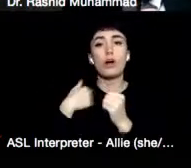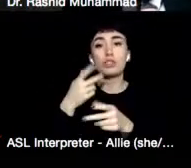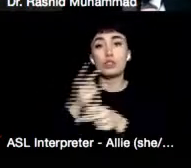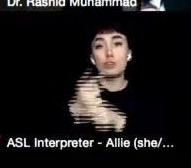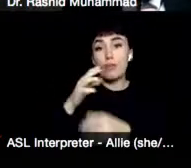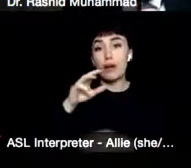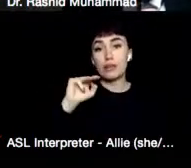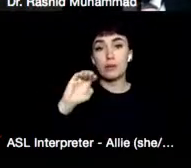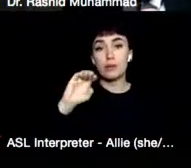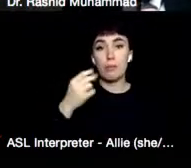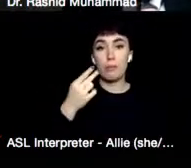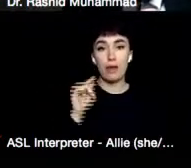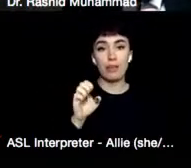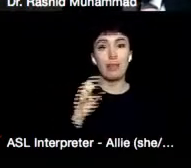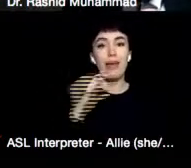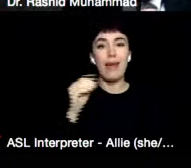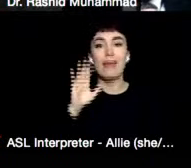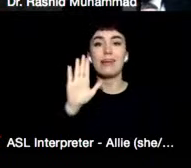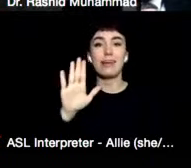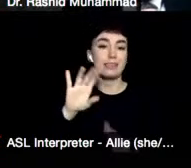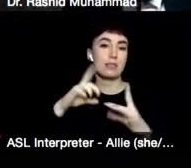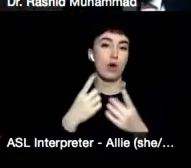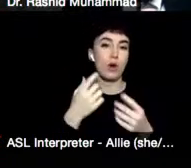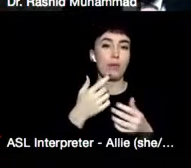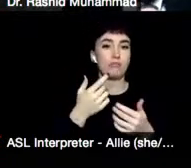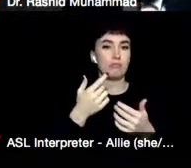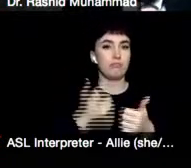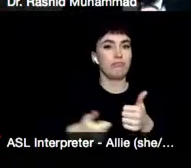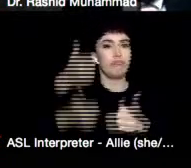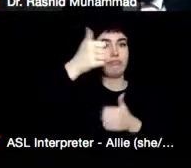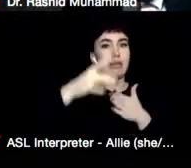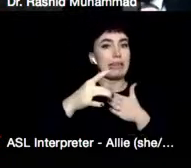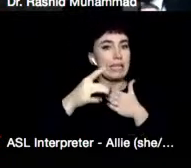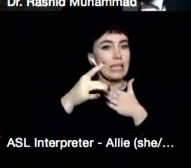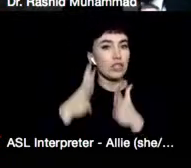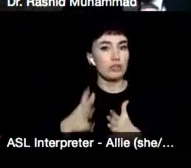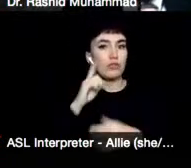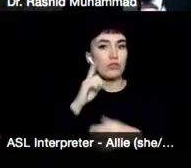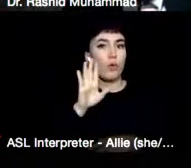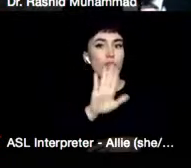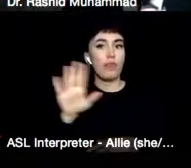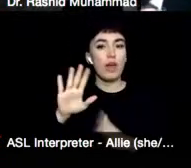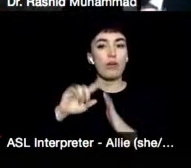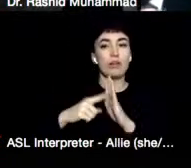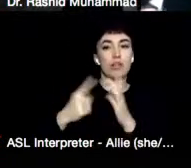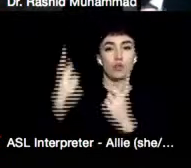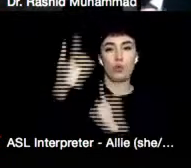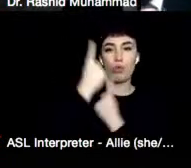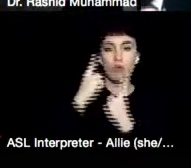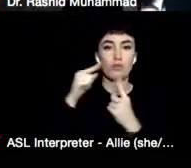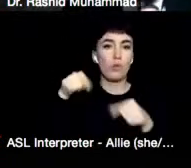his department leaders to get their initial thoughts on our work.